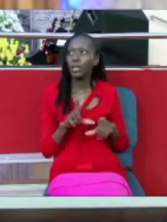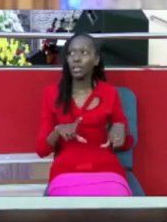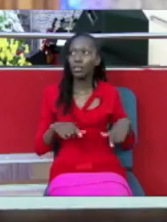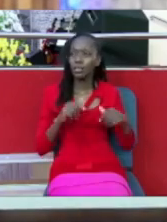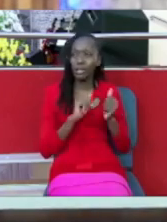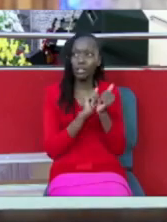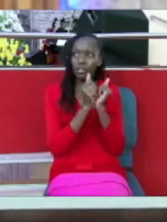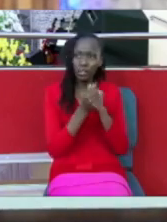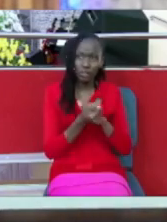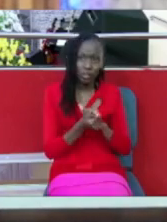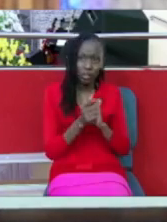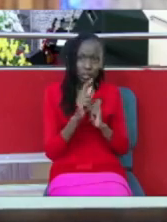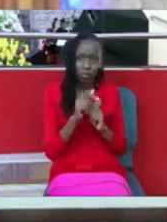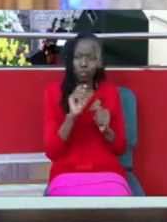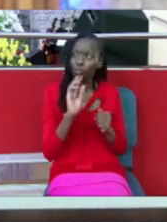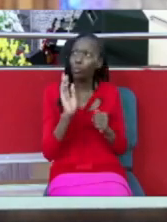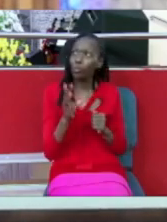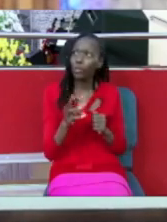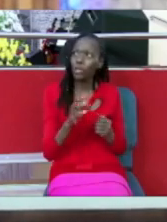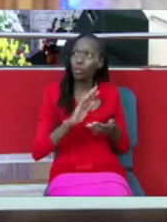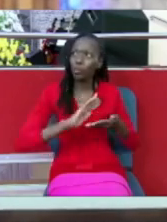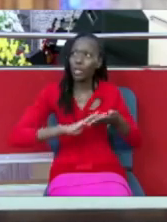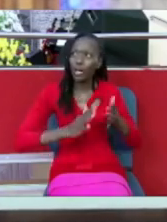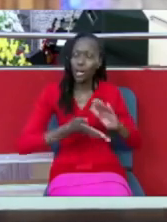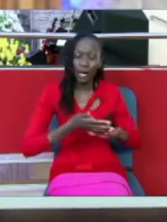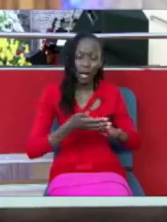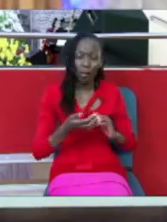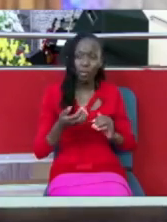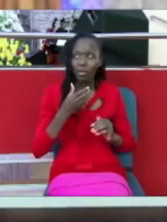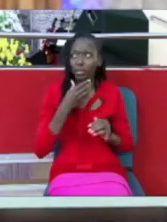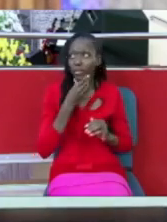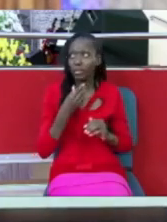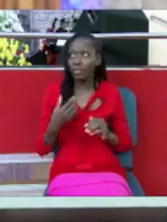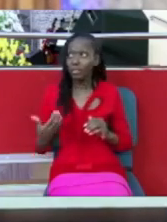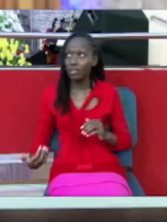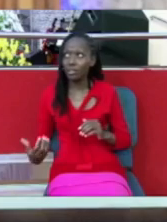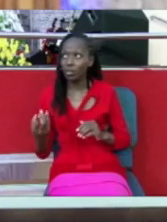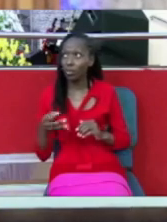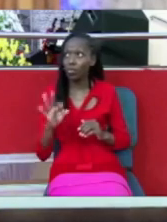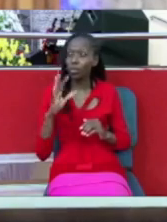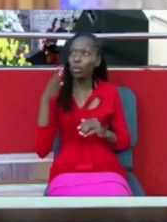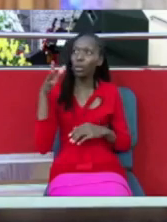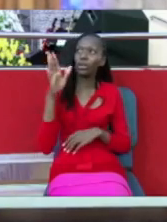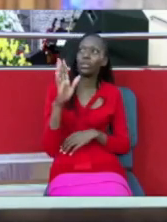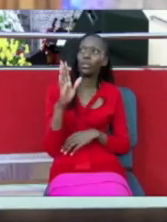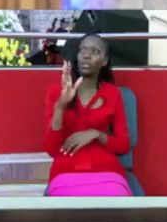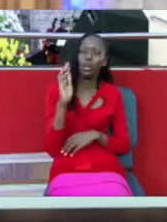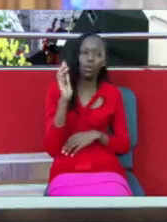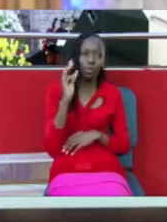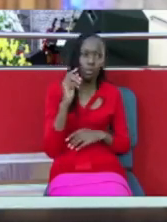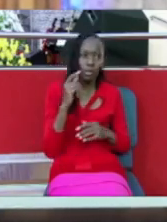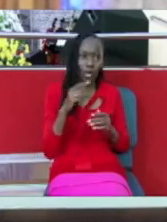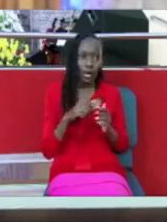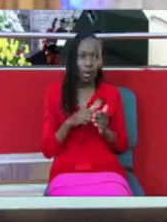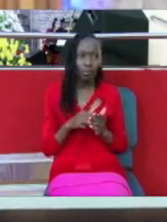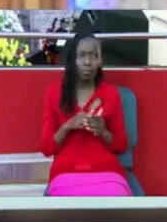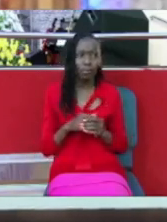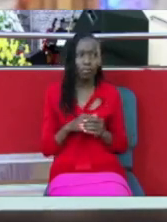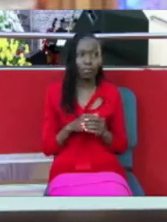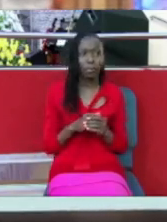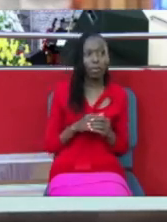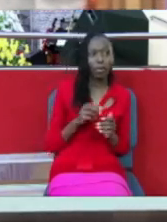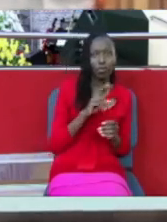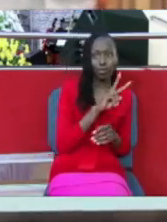You are becoming a son of God. You are becoming a witness of Jesus Christ. Are